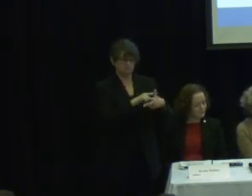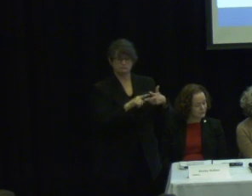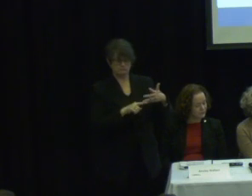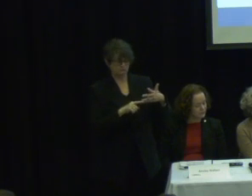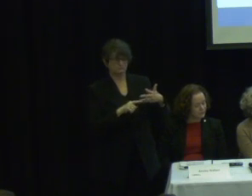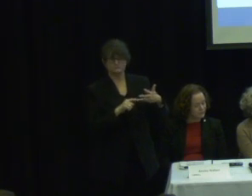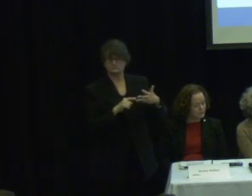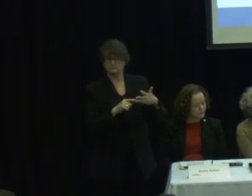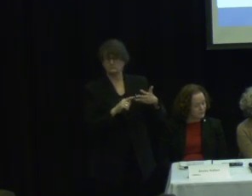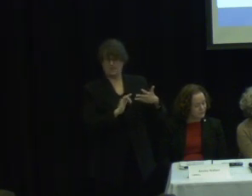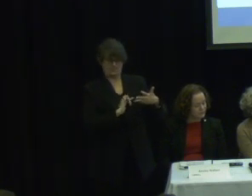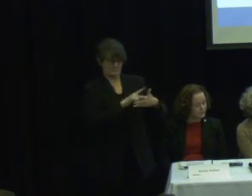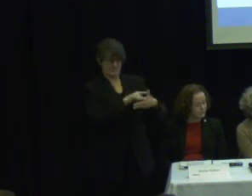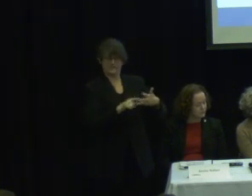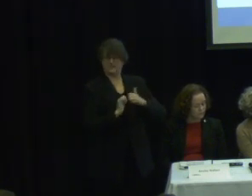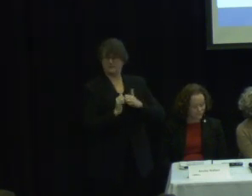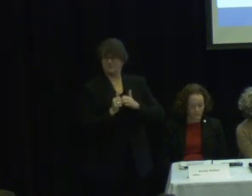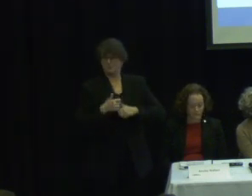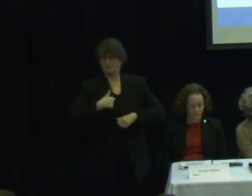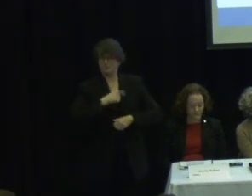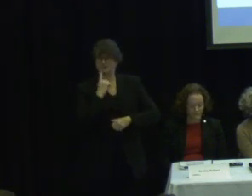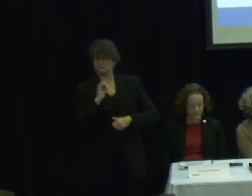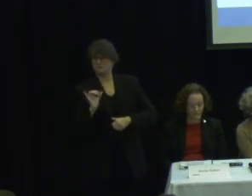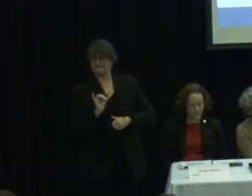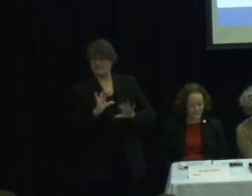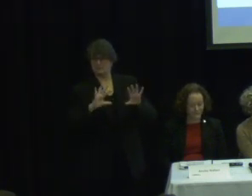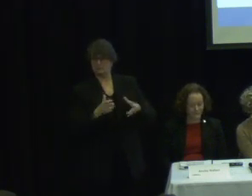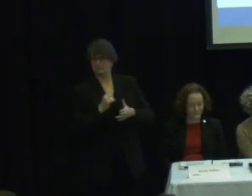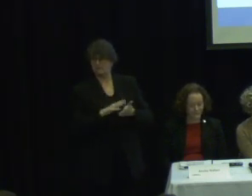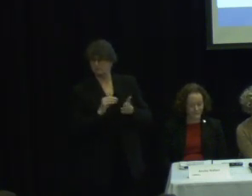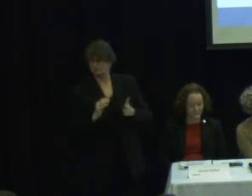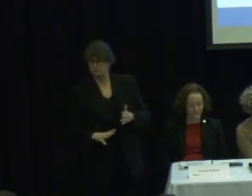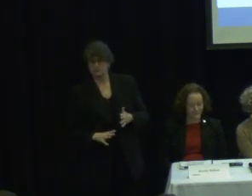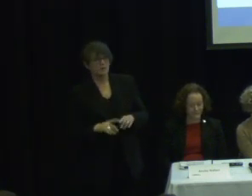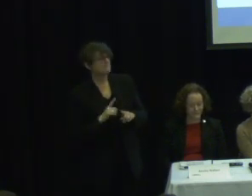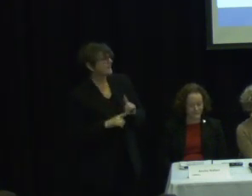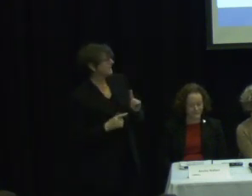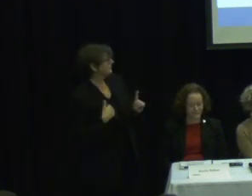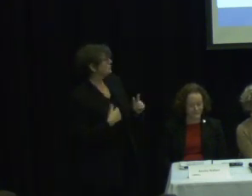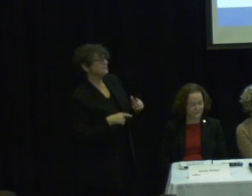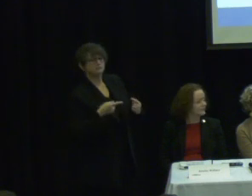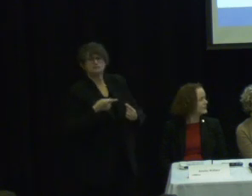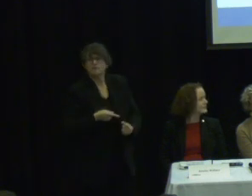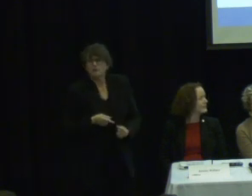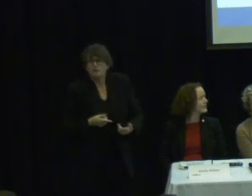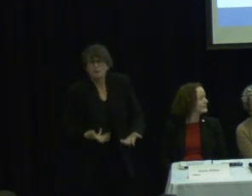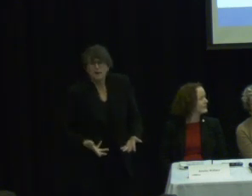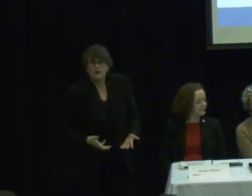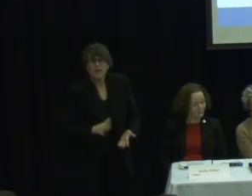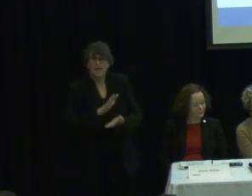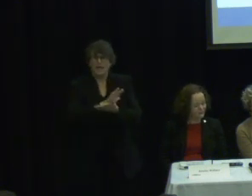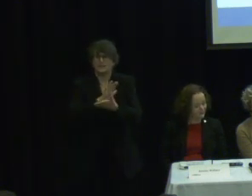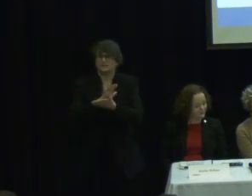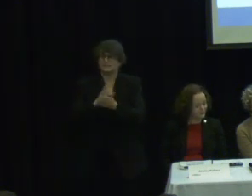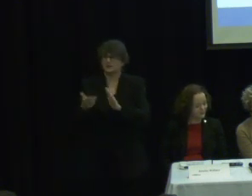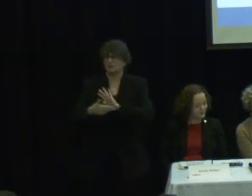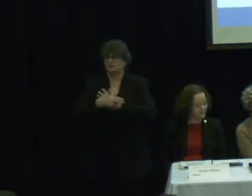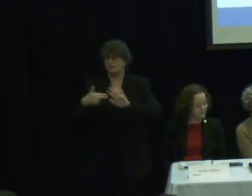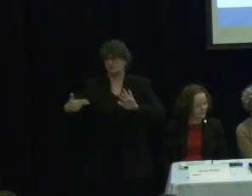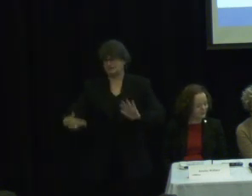struggling a bit to tally past our competition is academic reputation. The one that I'm